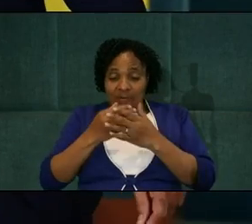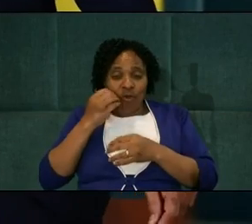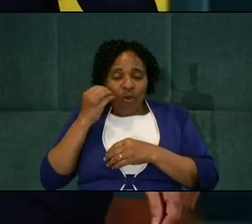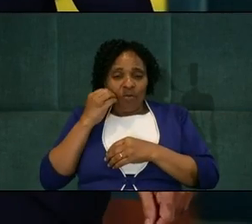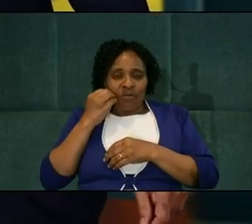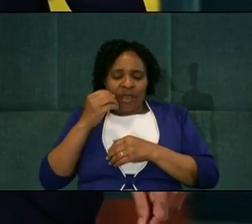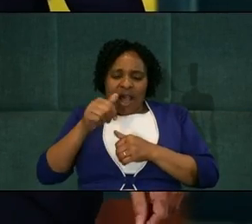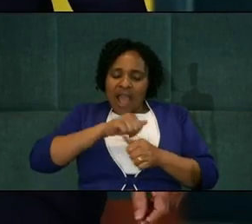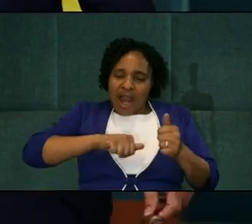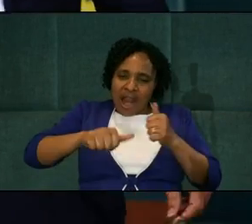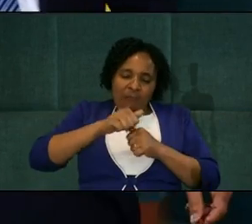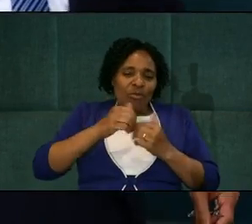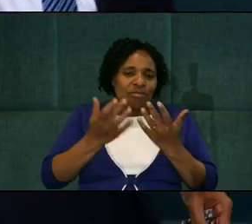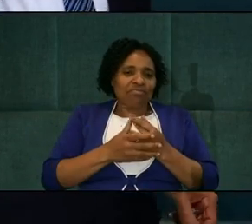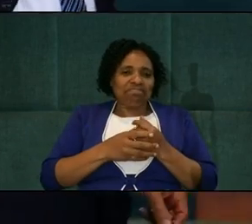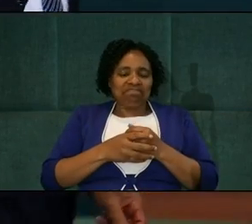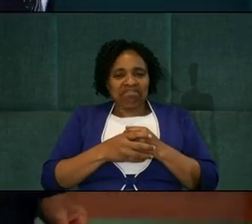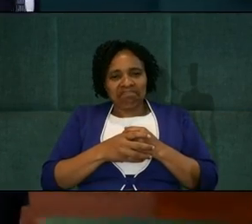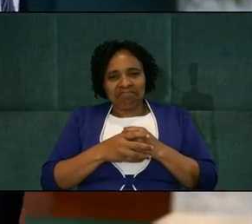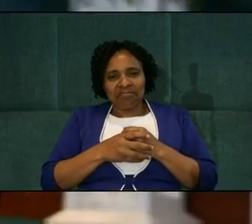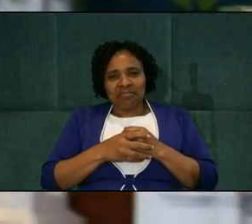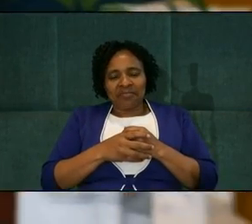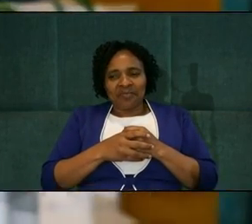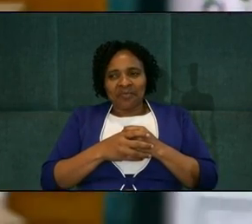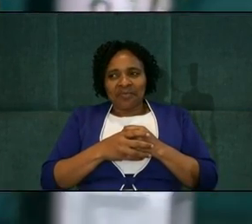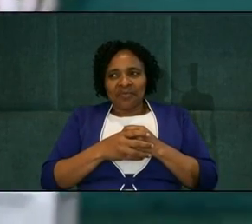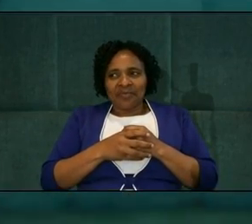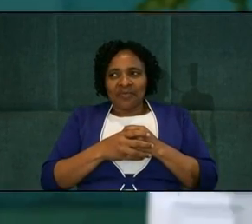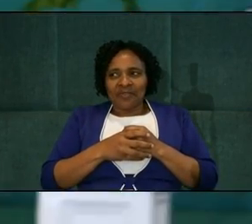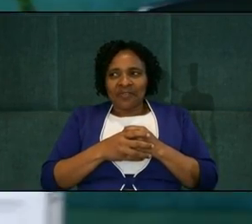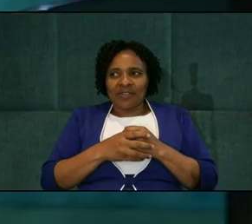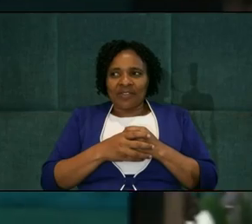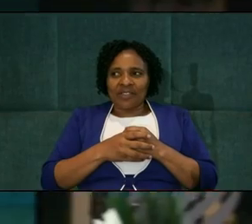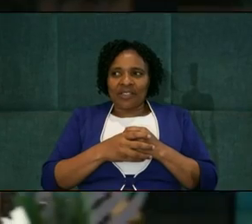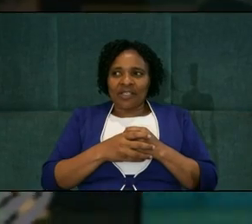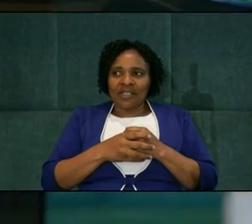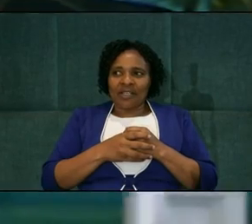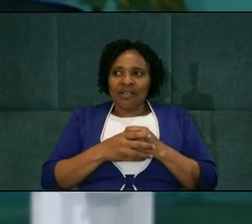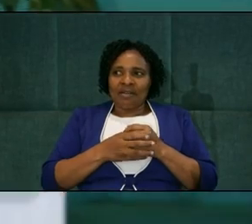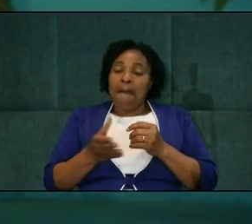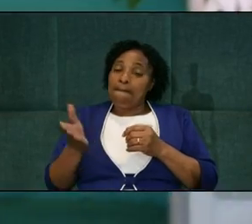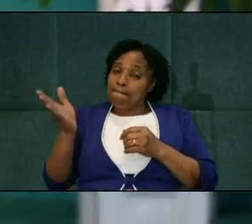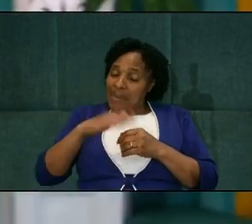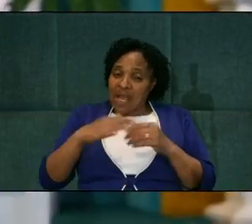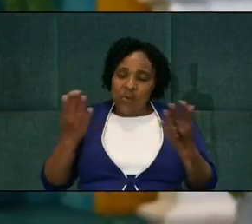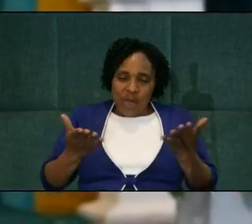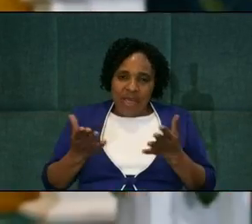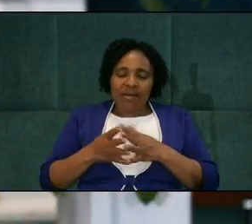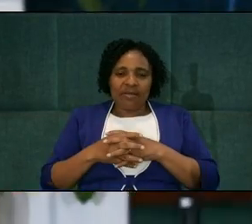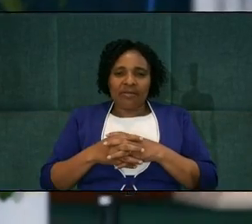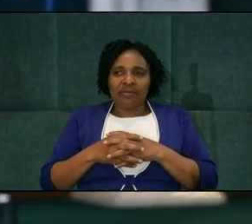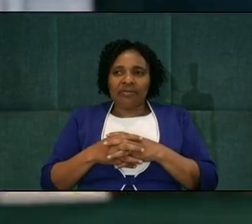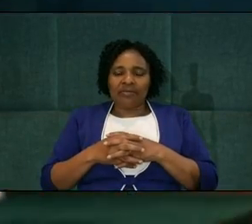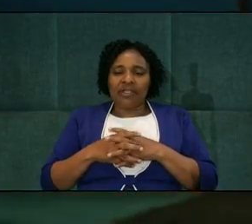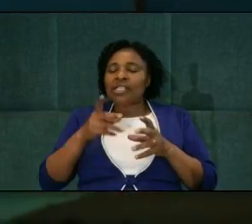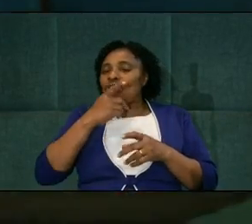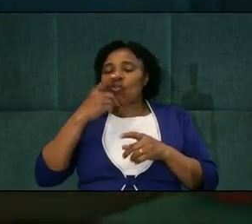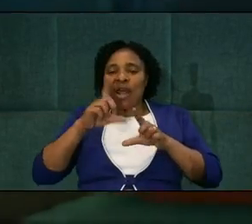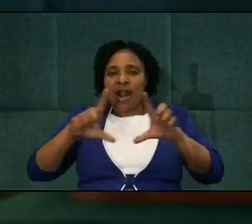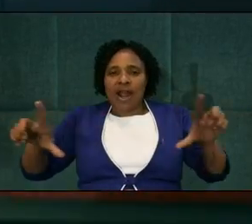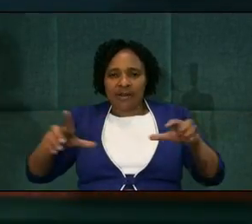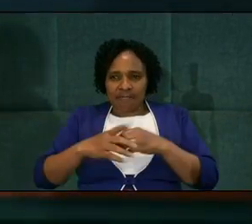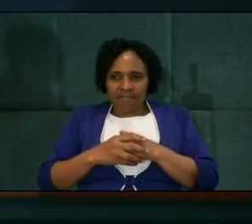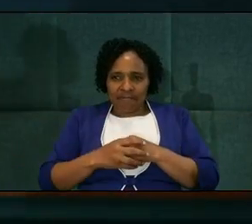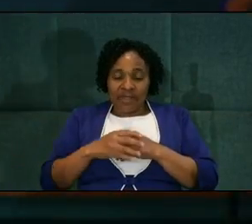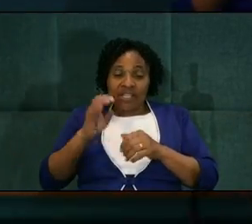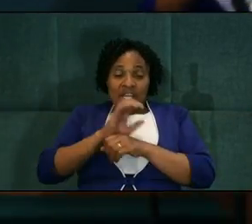Turn around the camp. Turn them around. Head back into the wilderness. Is